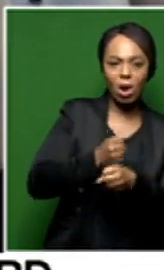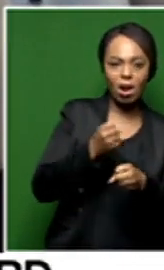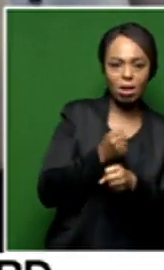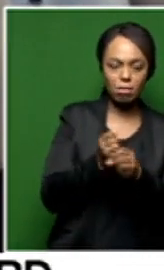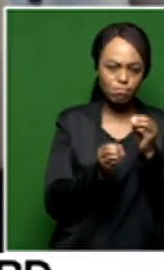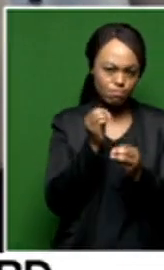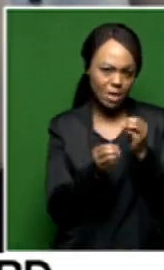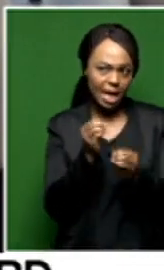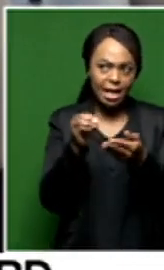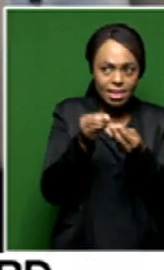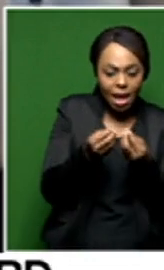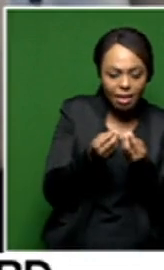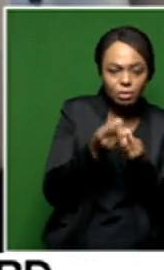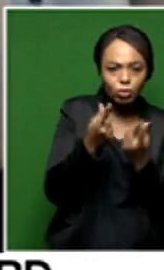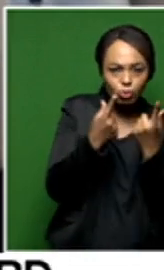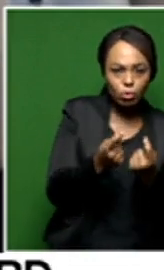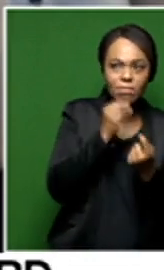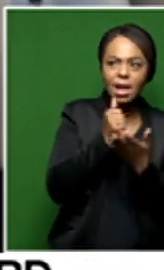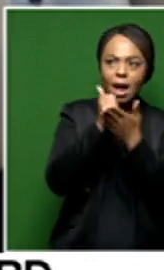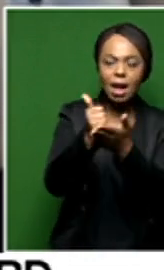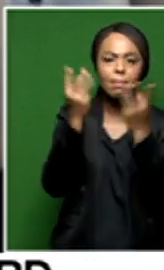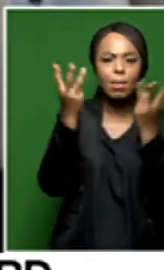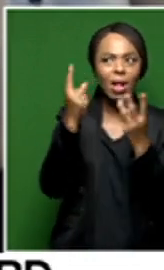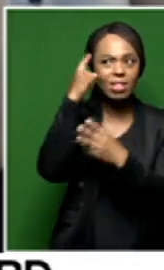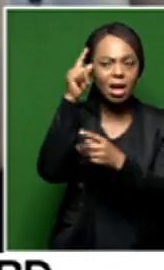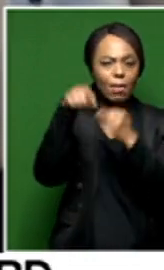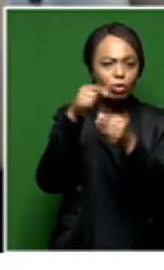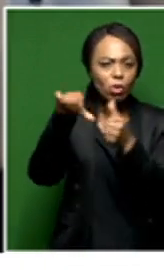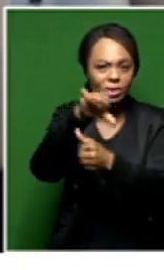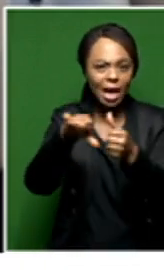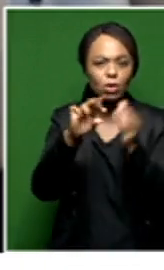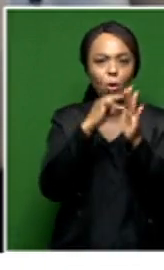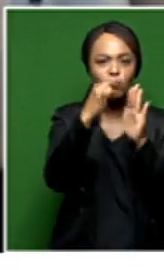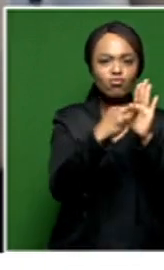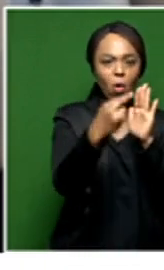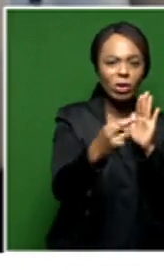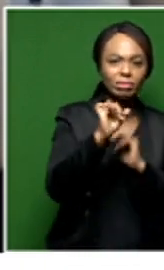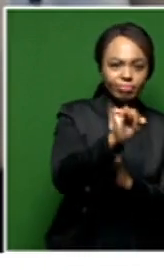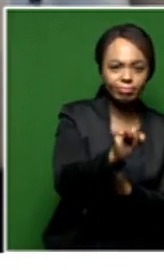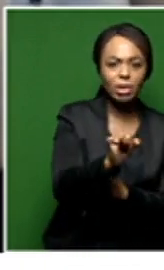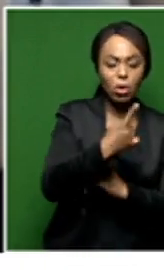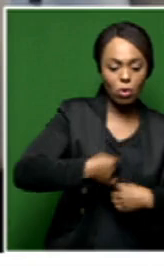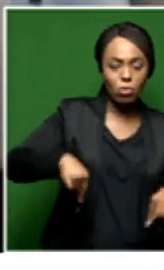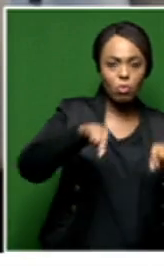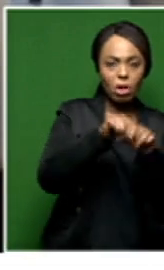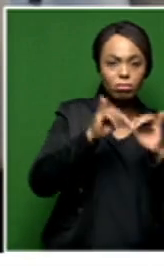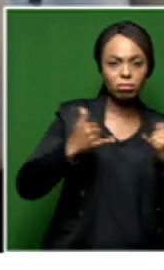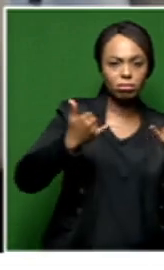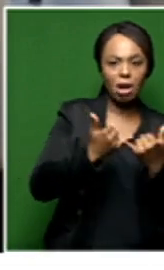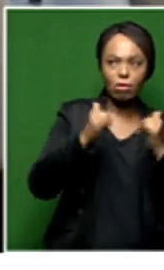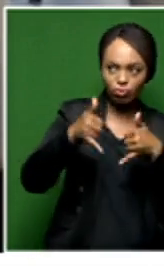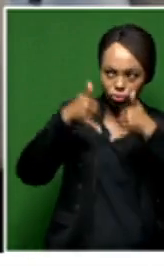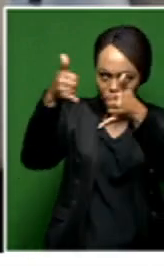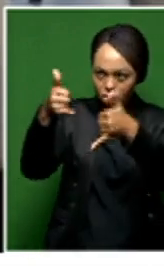put up actually helps people think about society, thinks about their role in society. And what we do as Loeries is we're rewarding the work